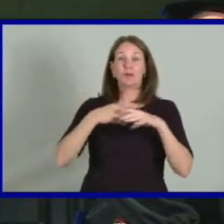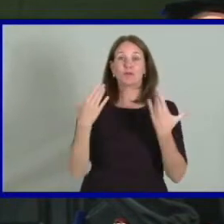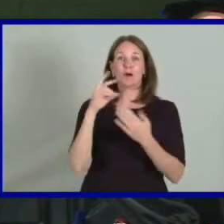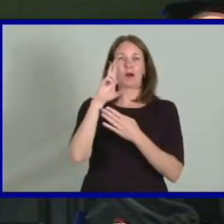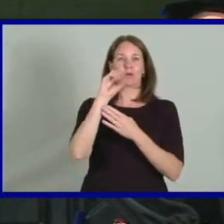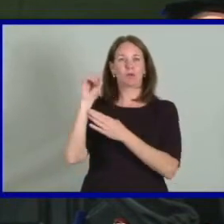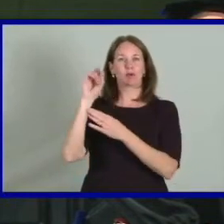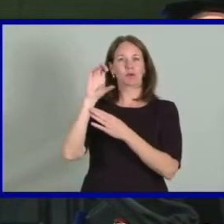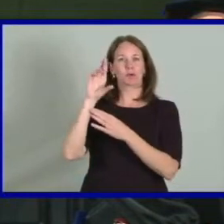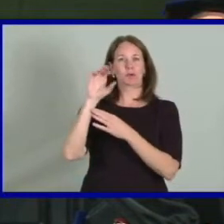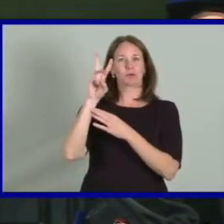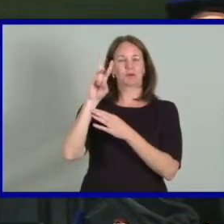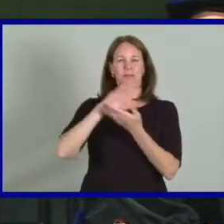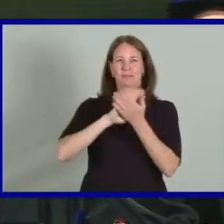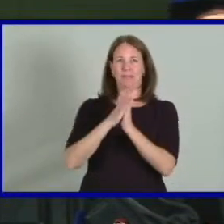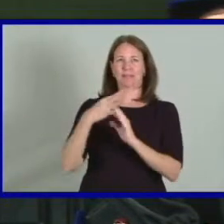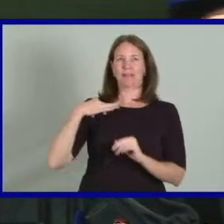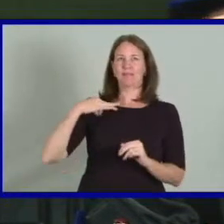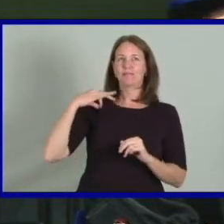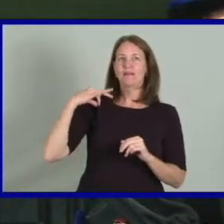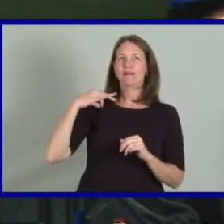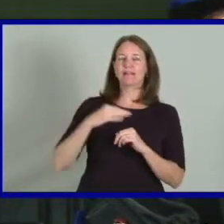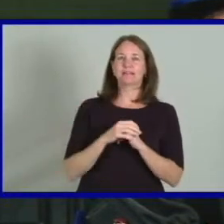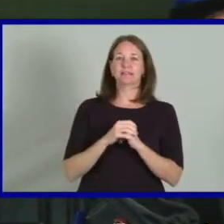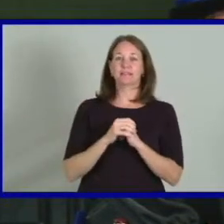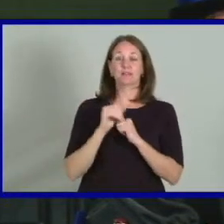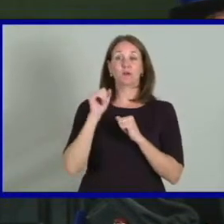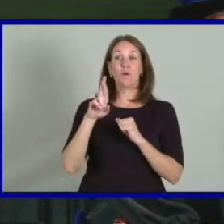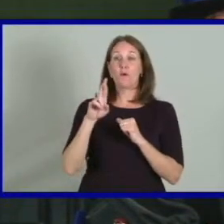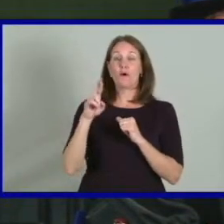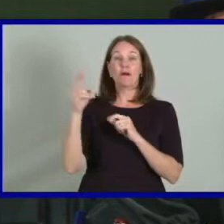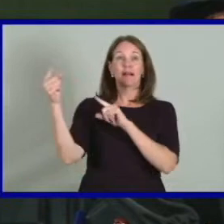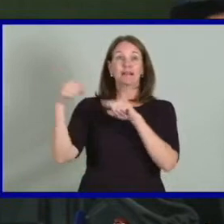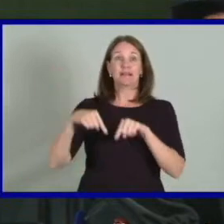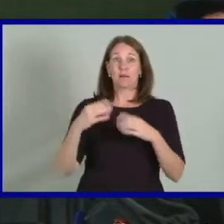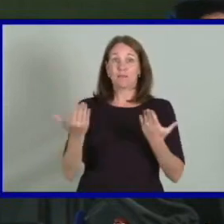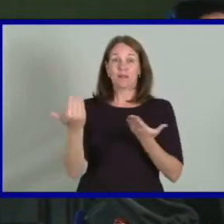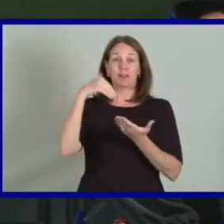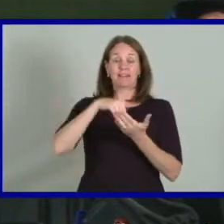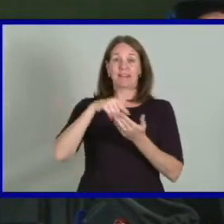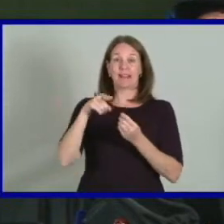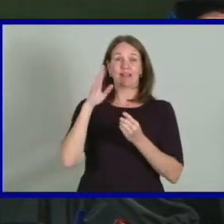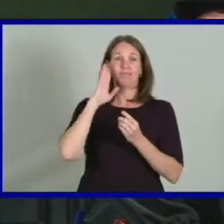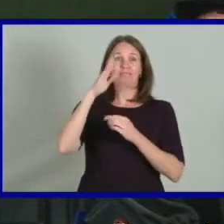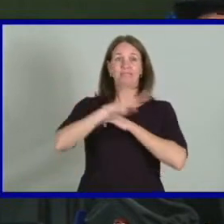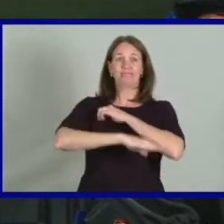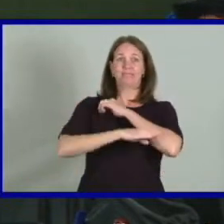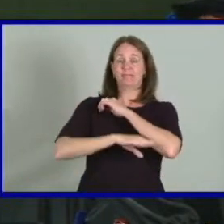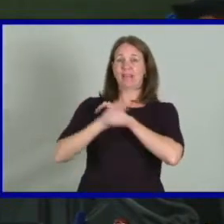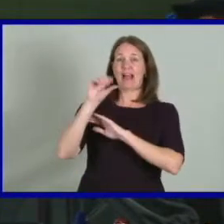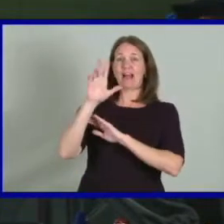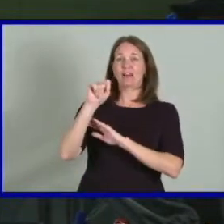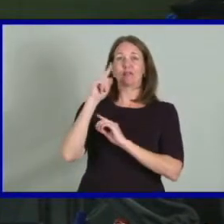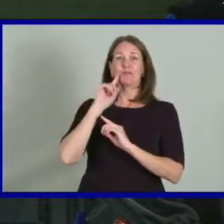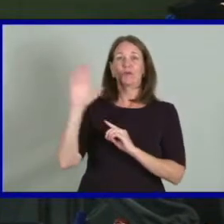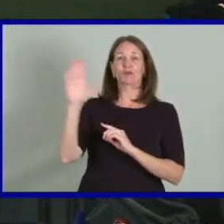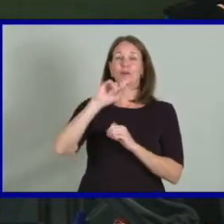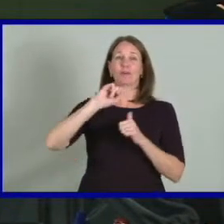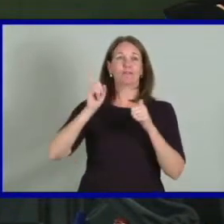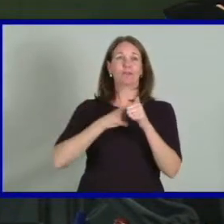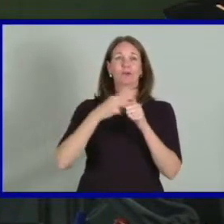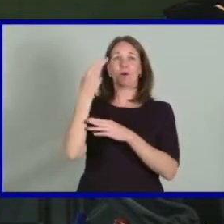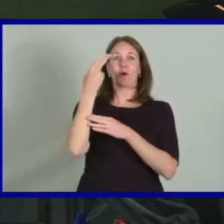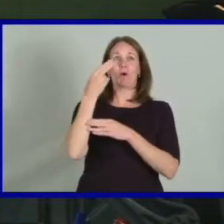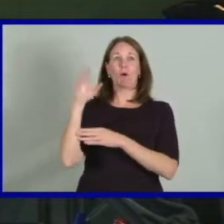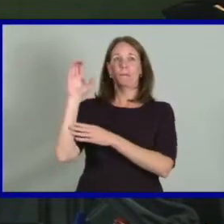alumni volunteer program, or by joining us back here this October for your very first homecoming, your true